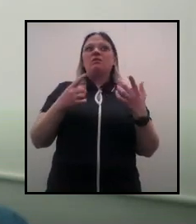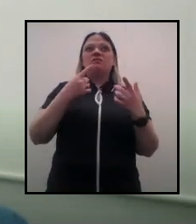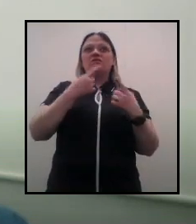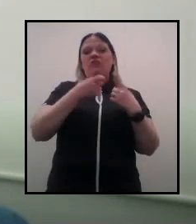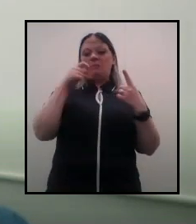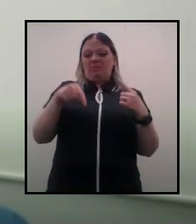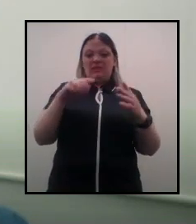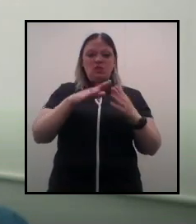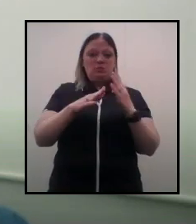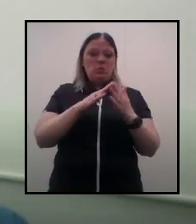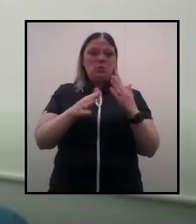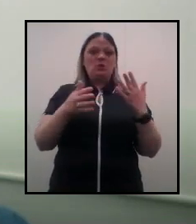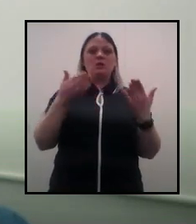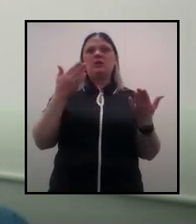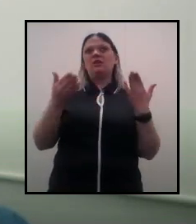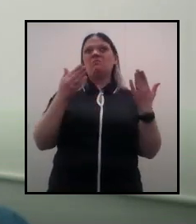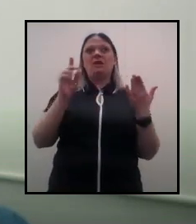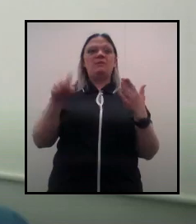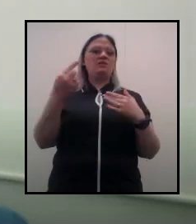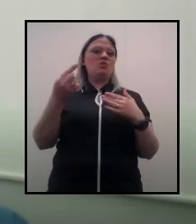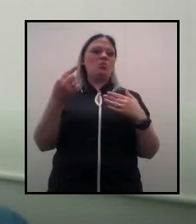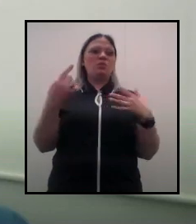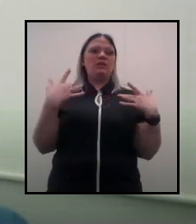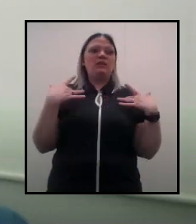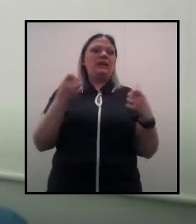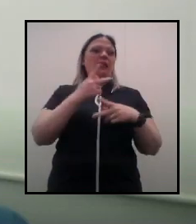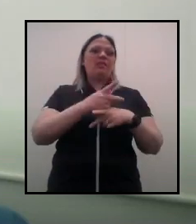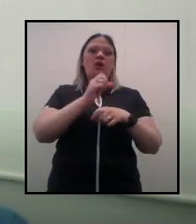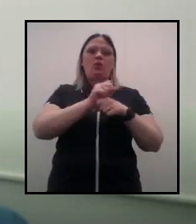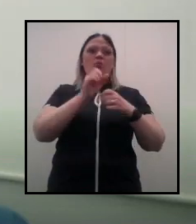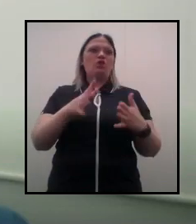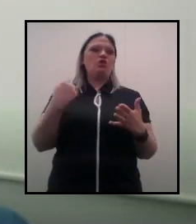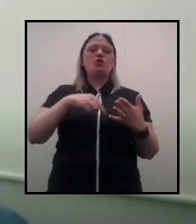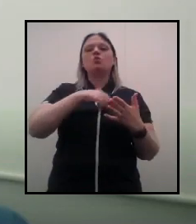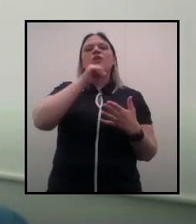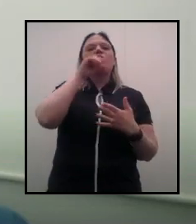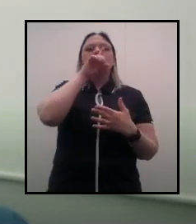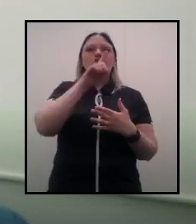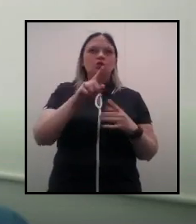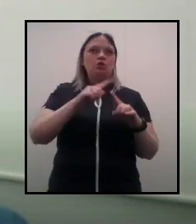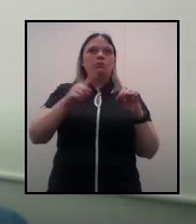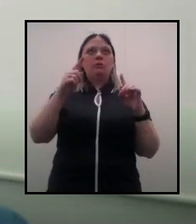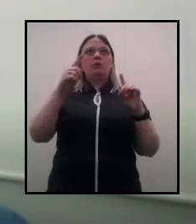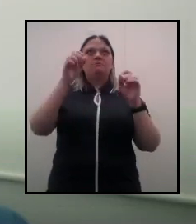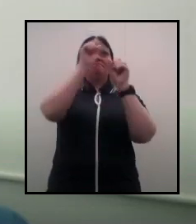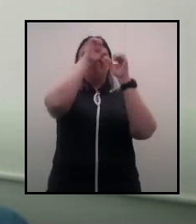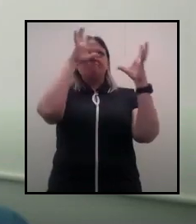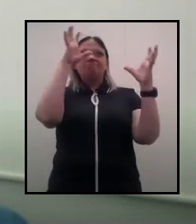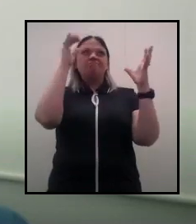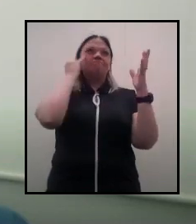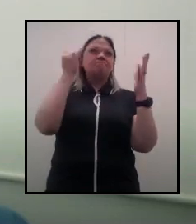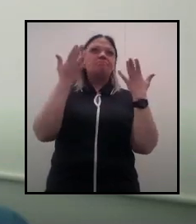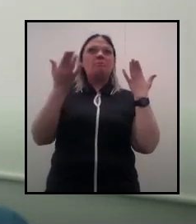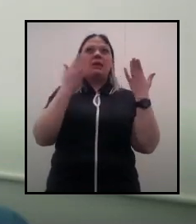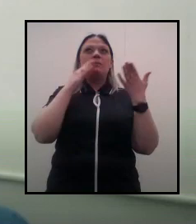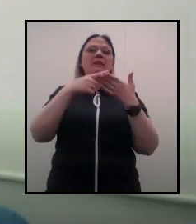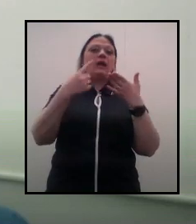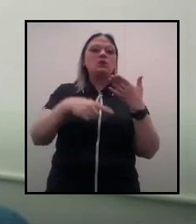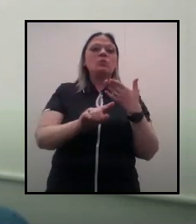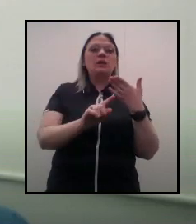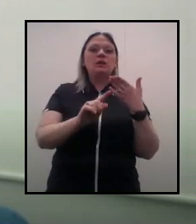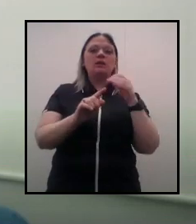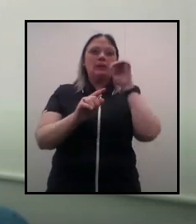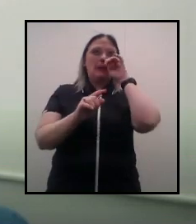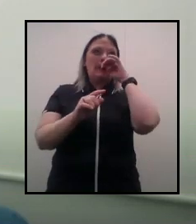community. I mean, it might be just healthcare workers, so we're not really sure. But we imagine within probably in the next week, it'll open